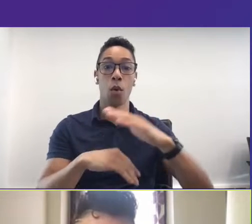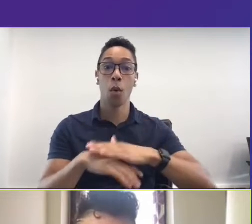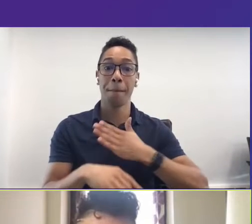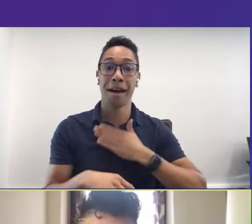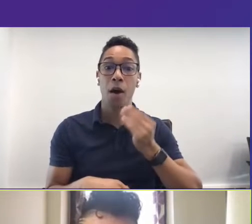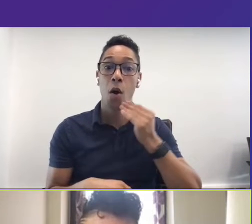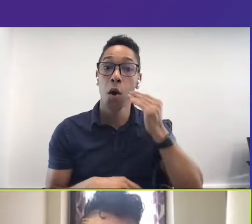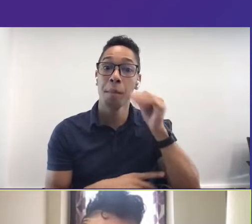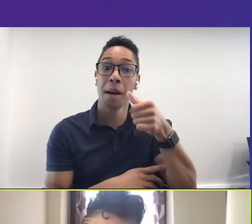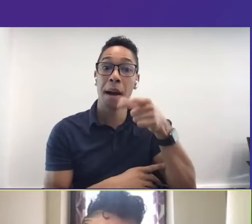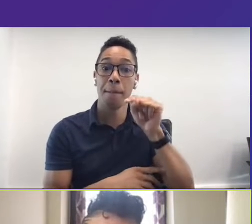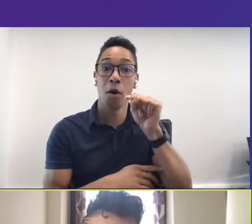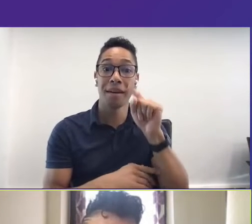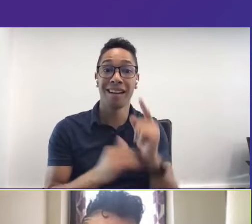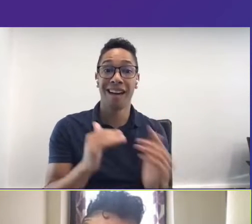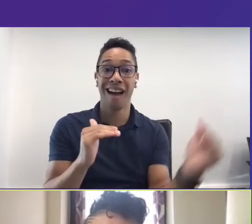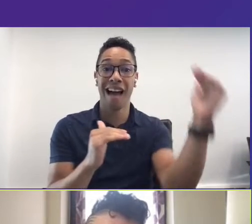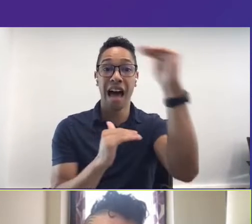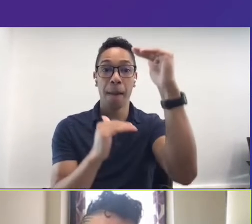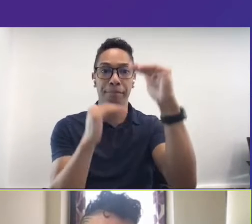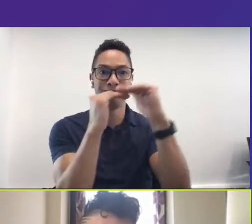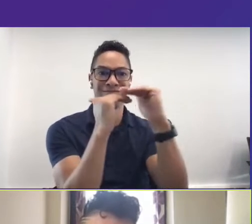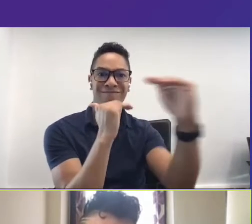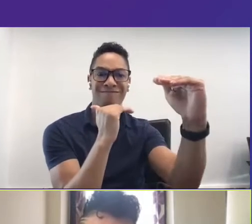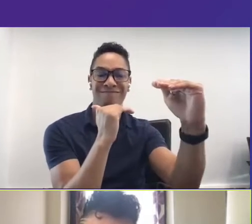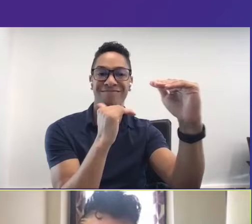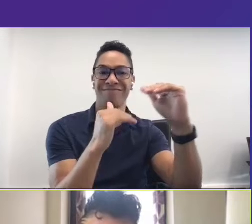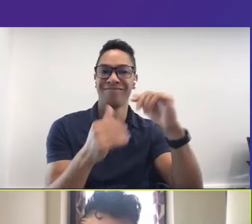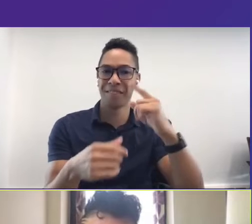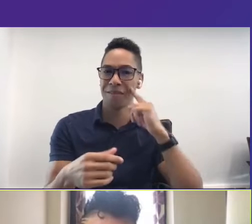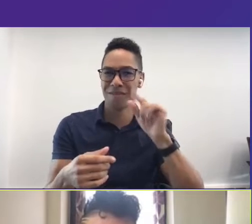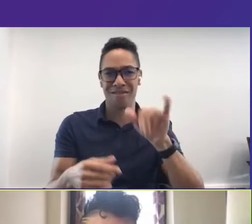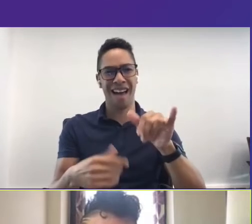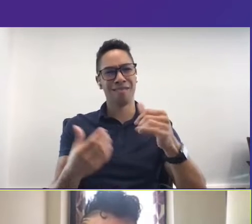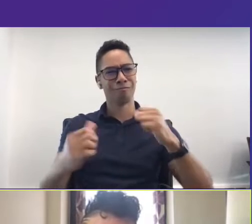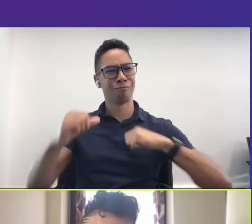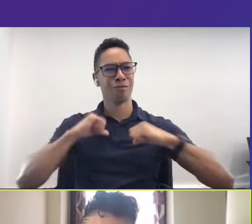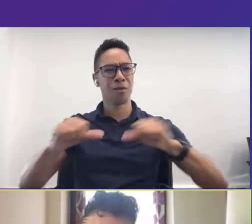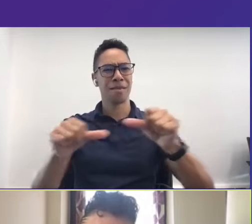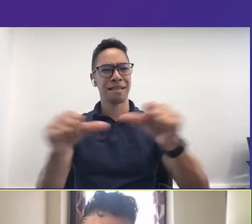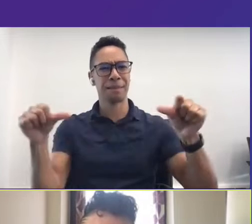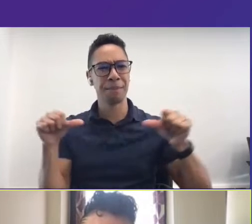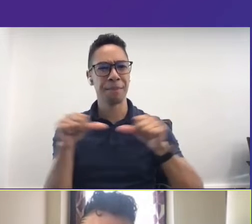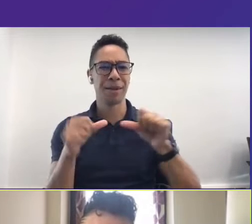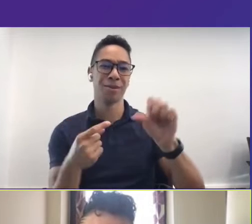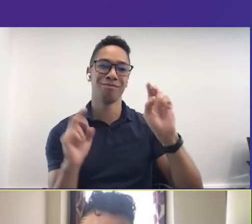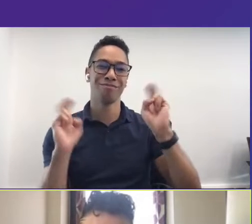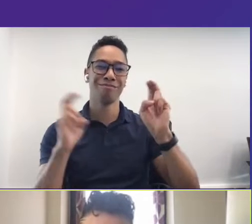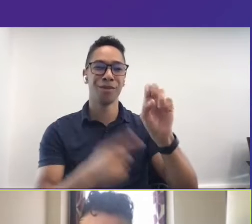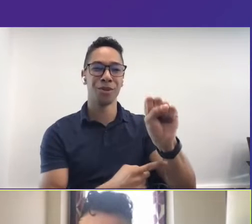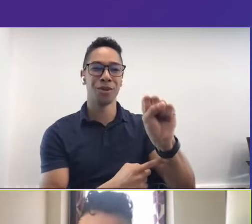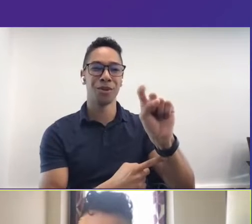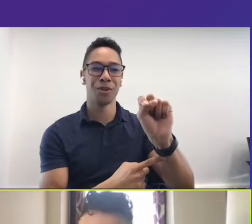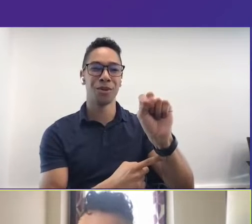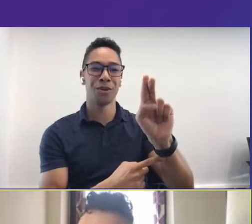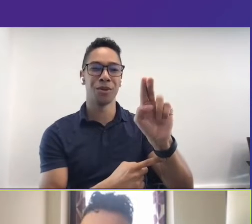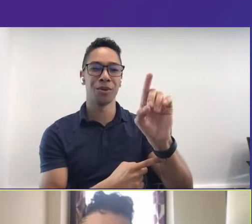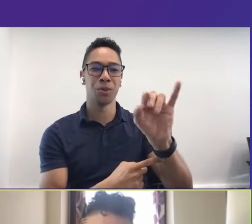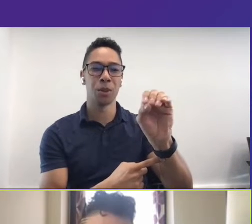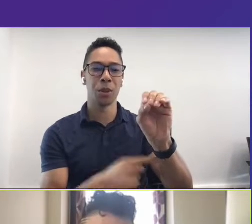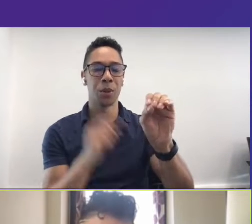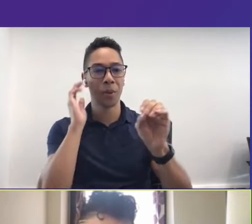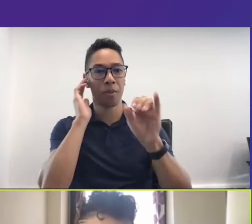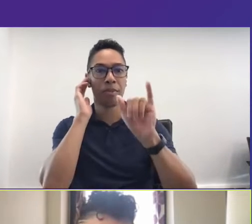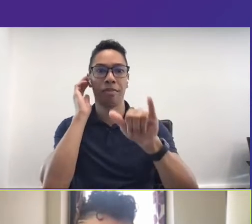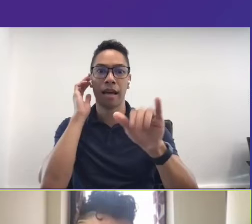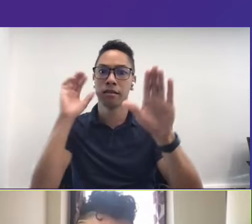apartment, and it became a studio and a performance space. And of course, you can see that's a great example of like the